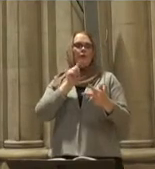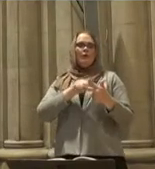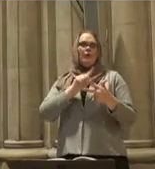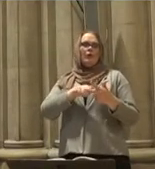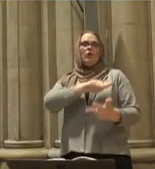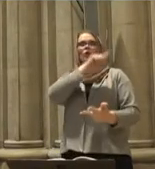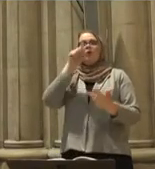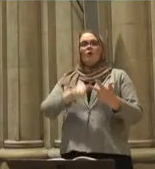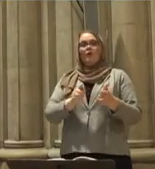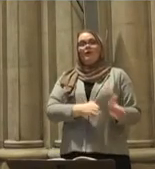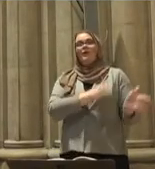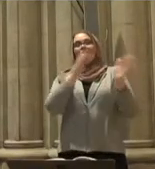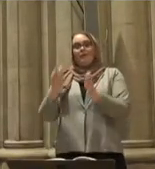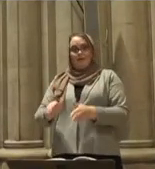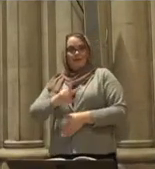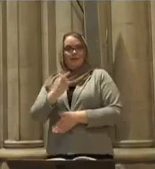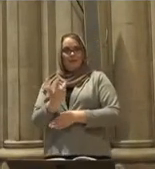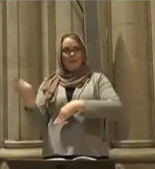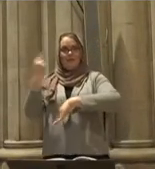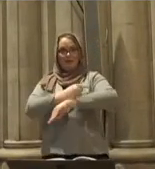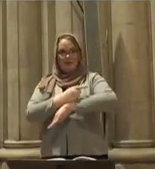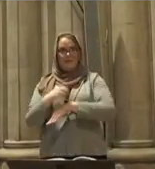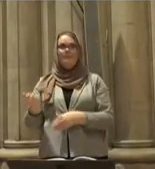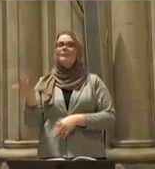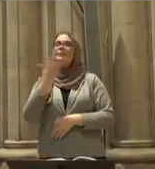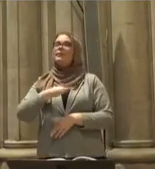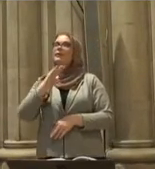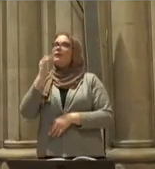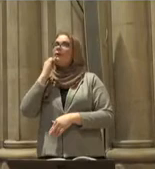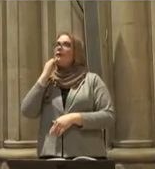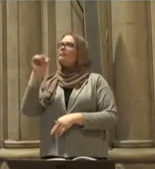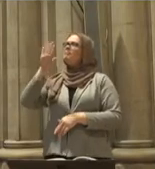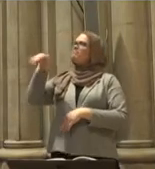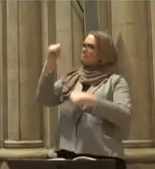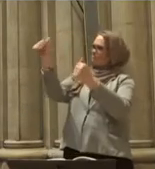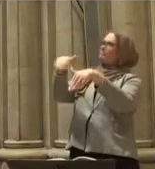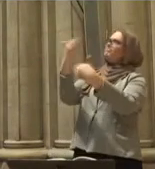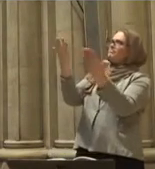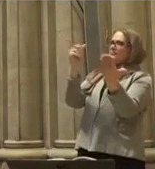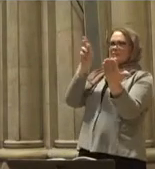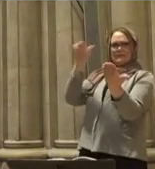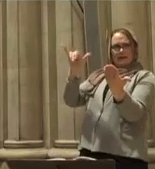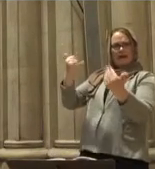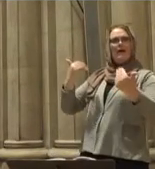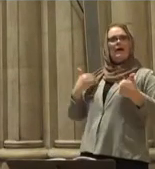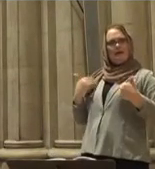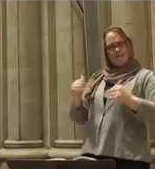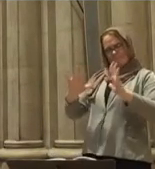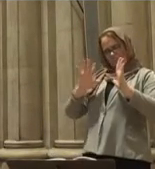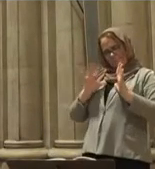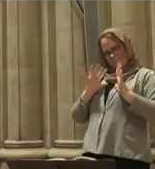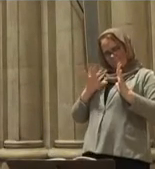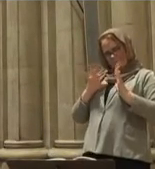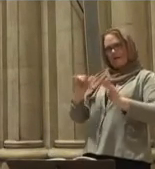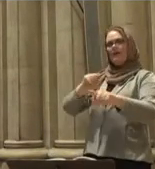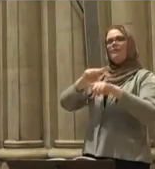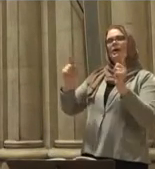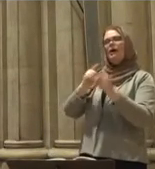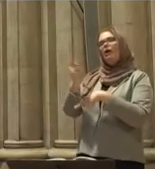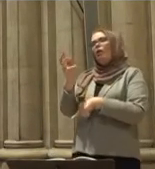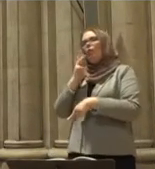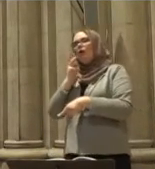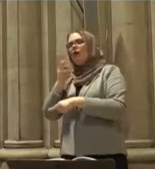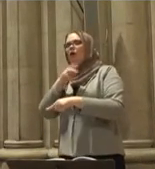And God said, let the waters under the sky be gathered together into one place, and let the dry land